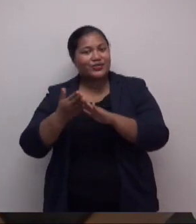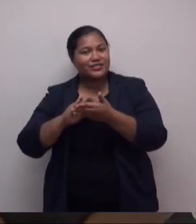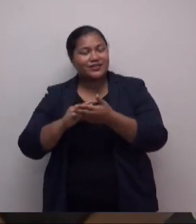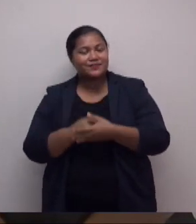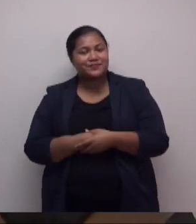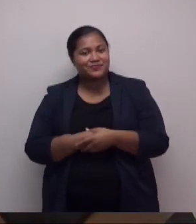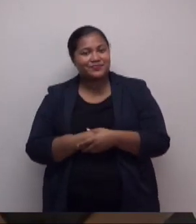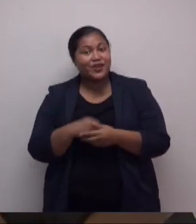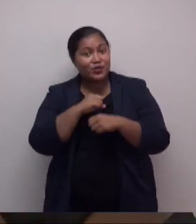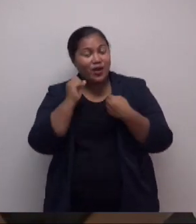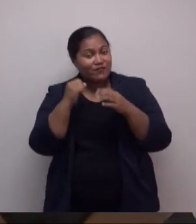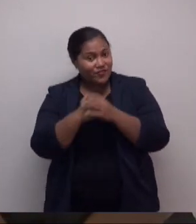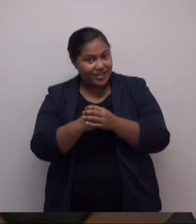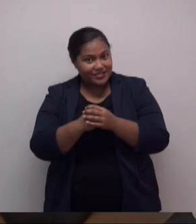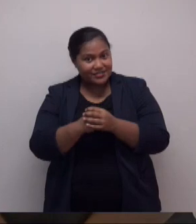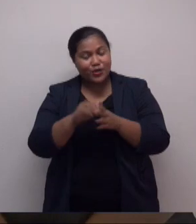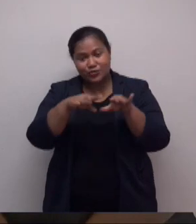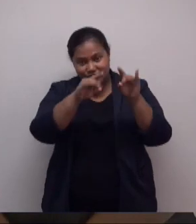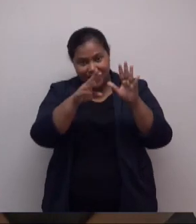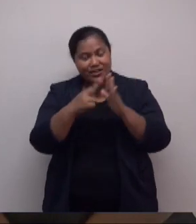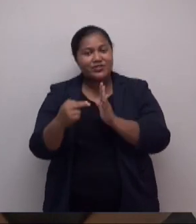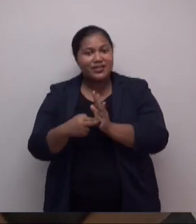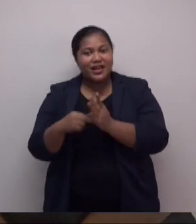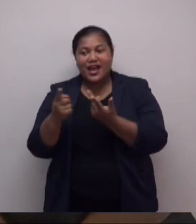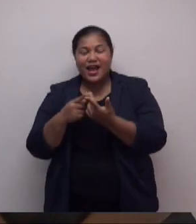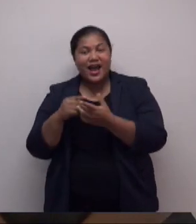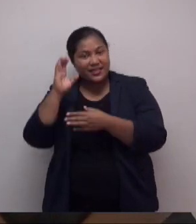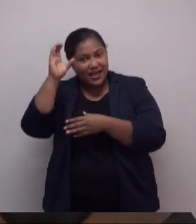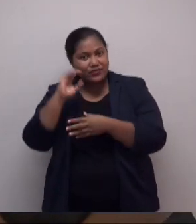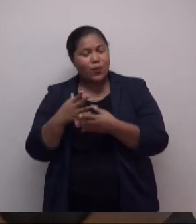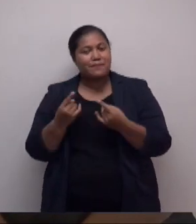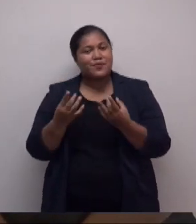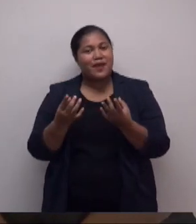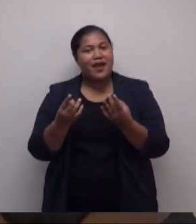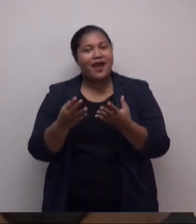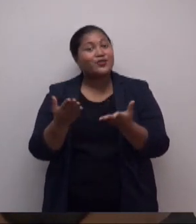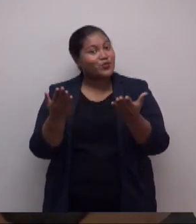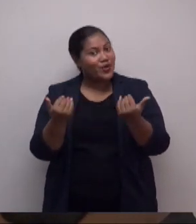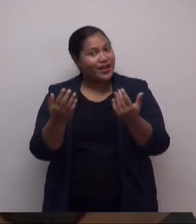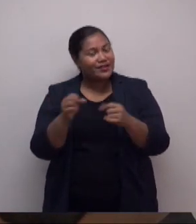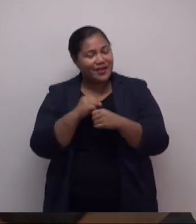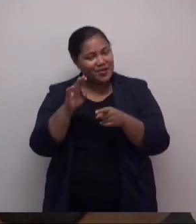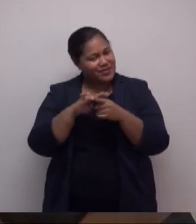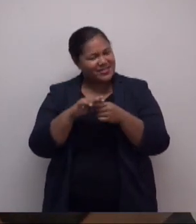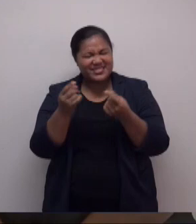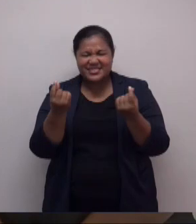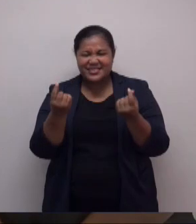To our friends in Australia and New Zealand and to the residents of other countries we're preparing to welcome, our message is simple.